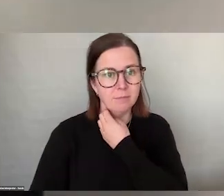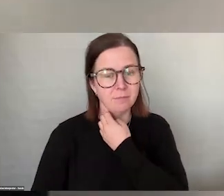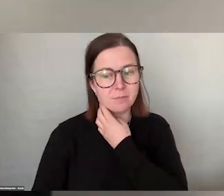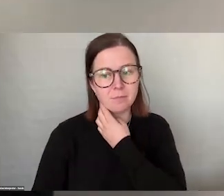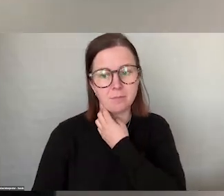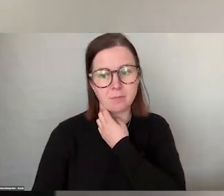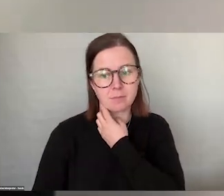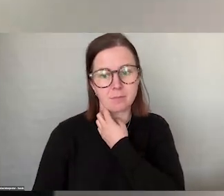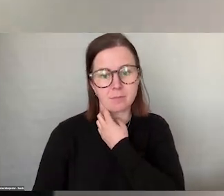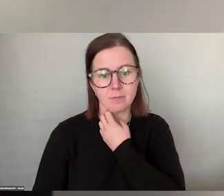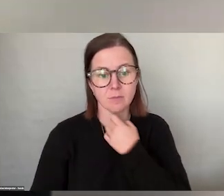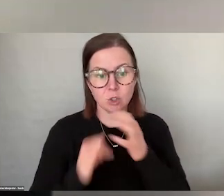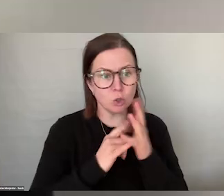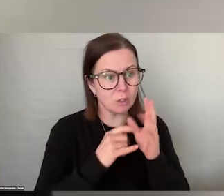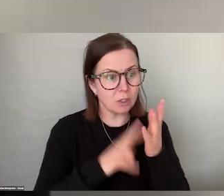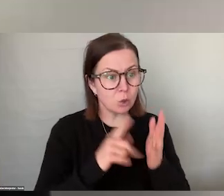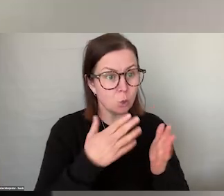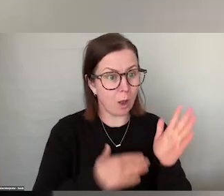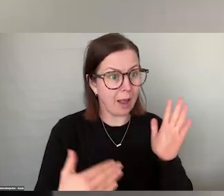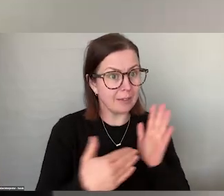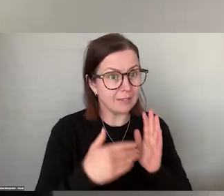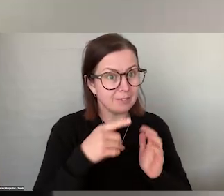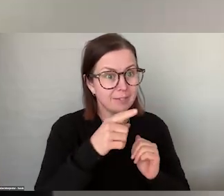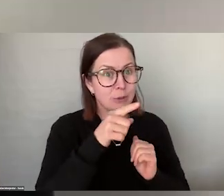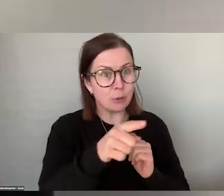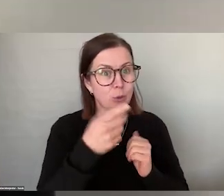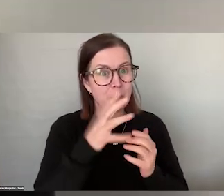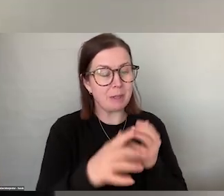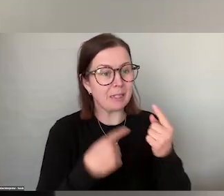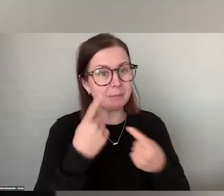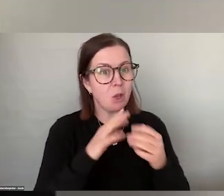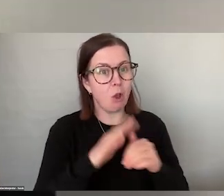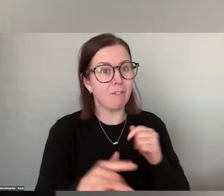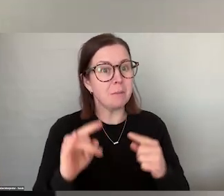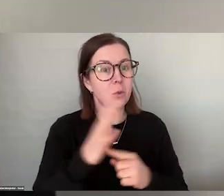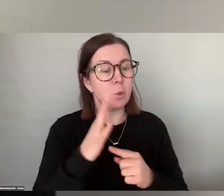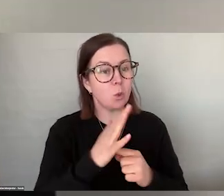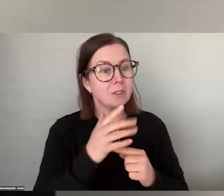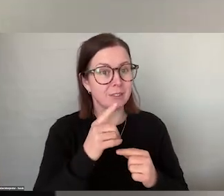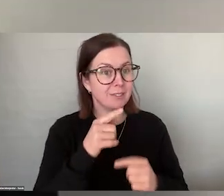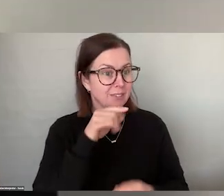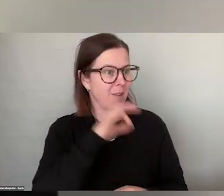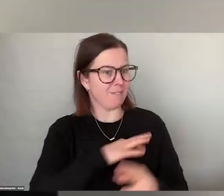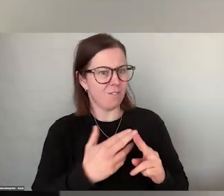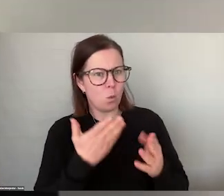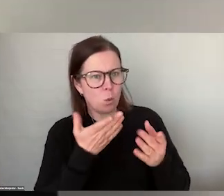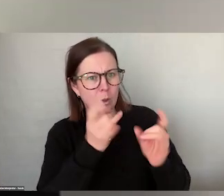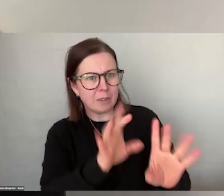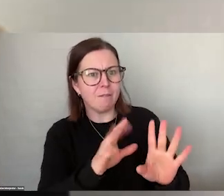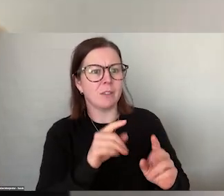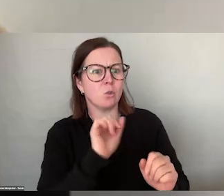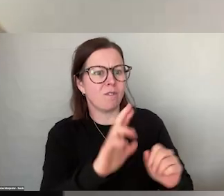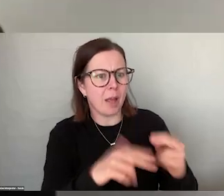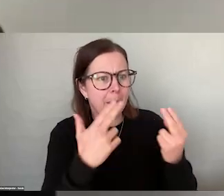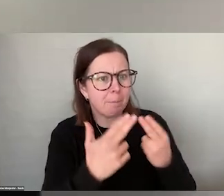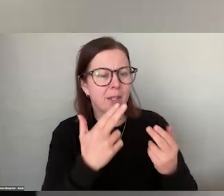you. Susan, do you want to add to that? Because you articulated how important the benefits for you personally, your family, your